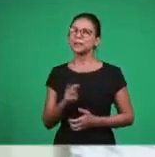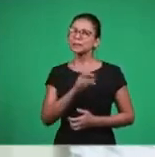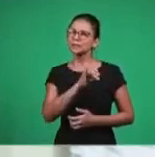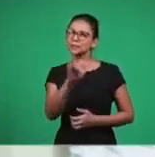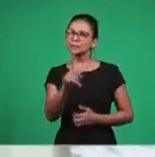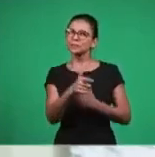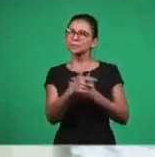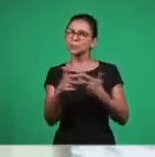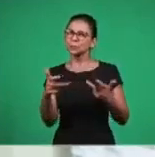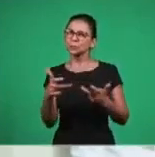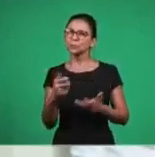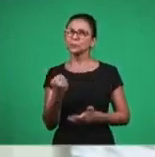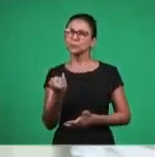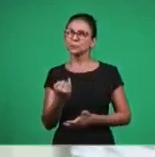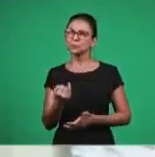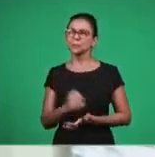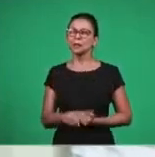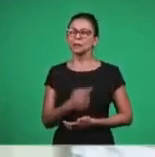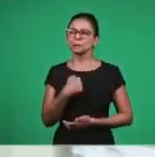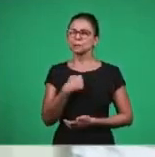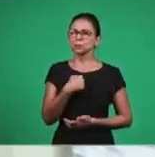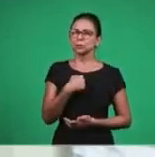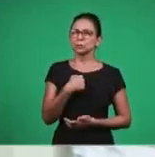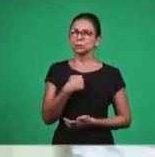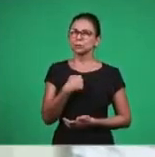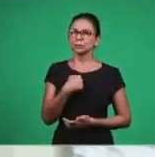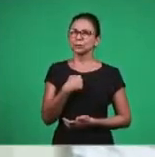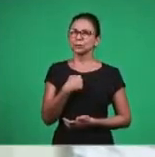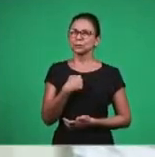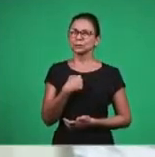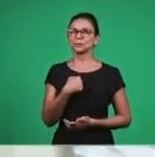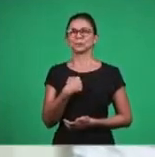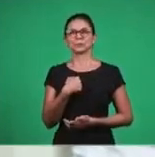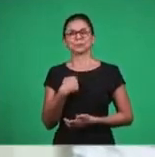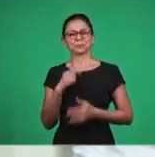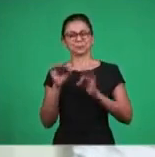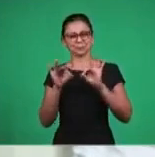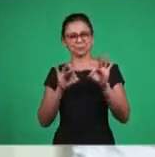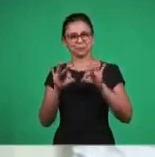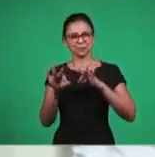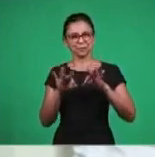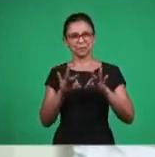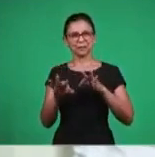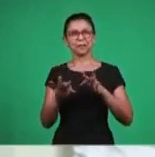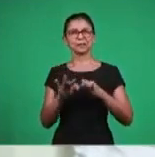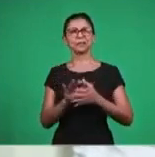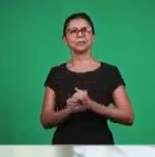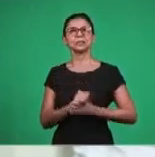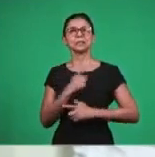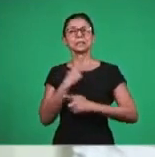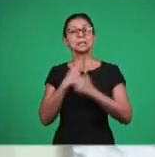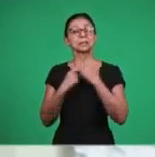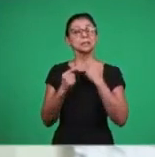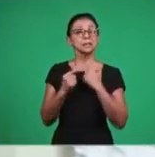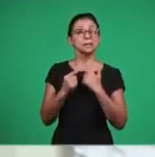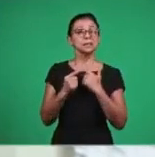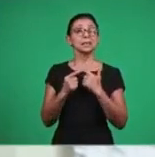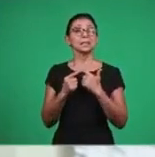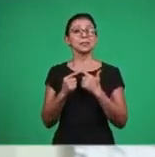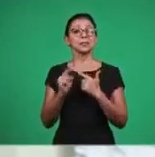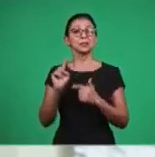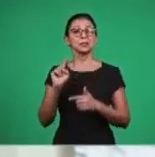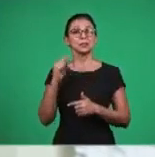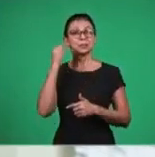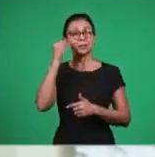questions. And know one thing, I am getting ready. I hope